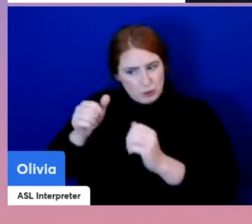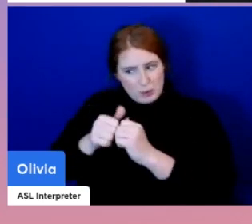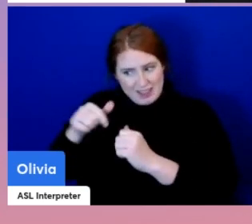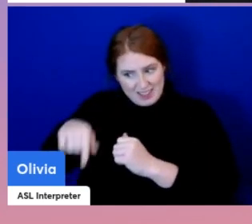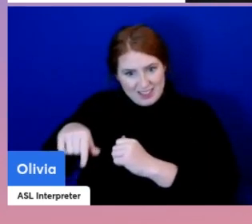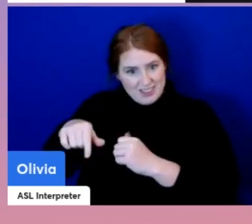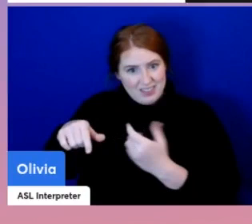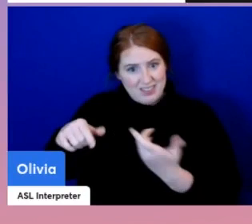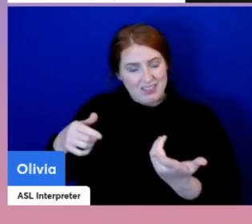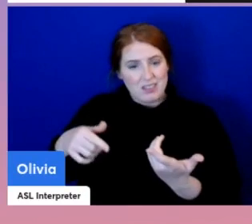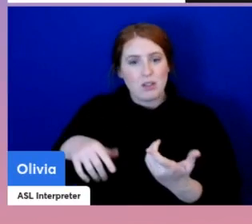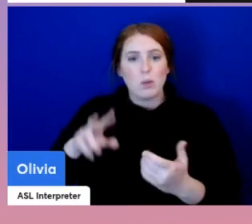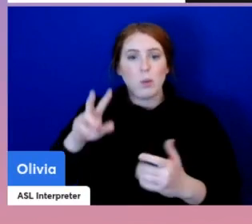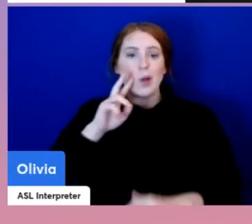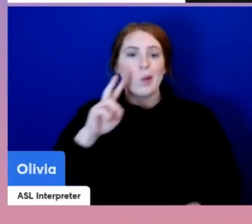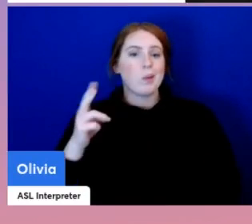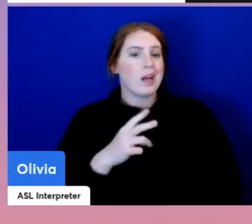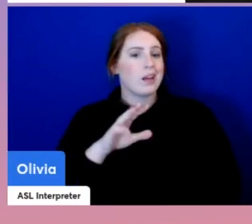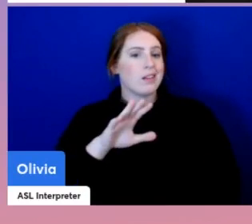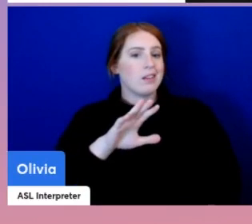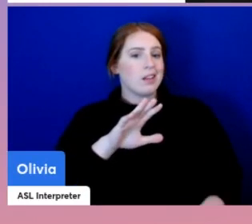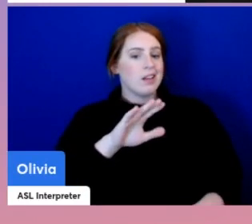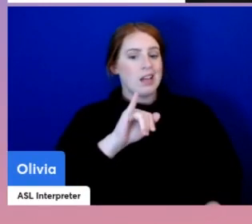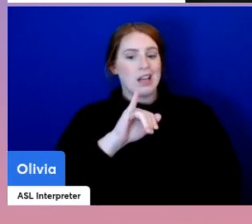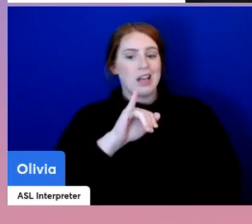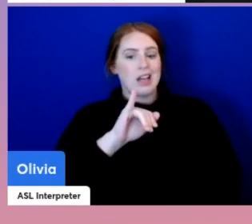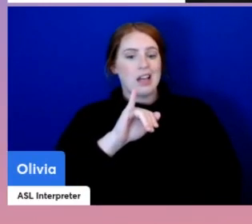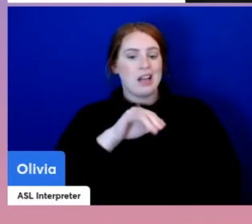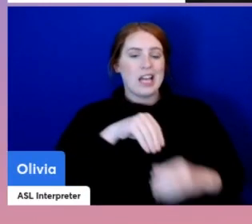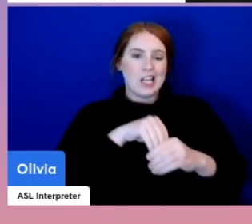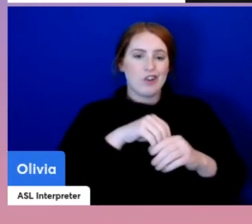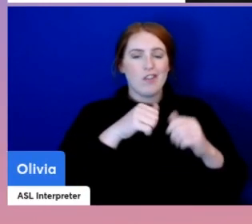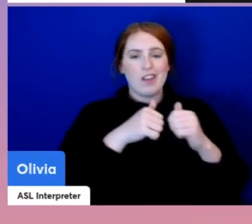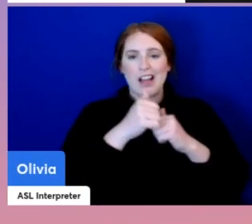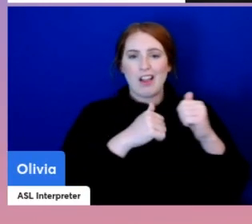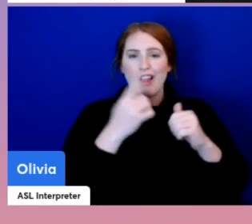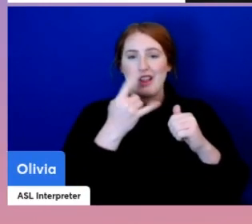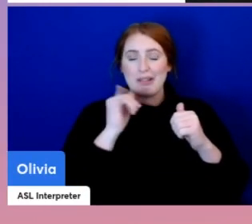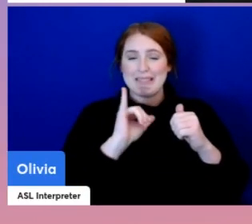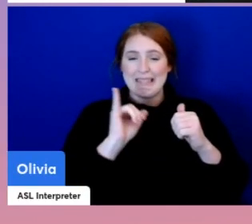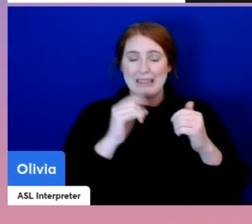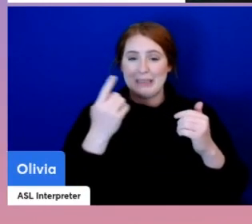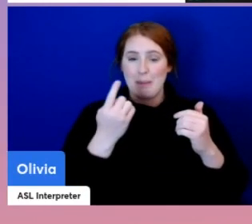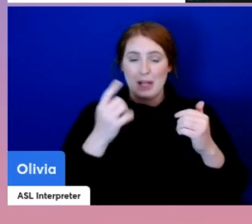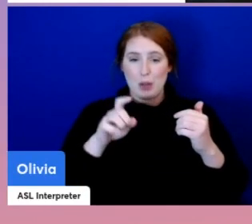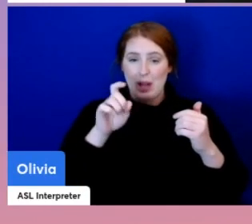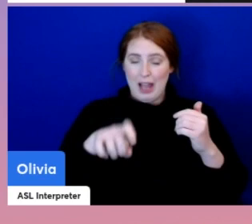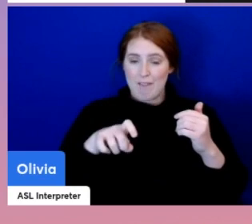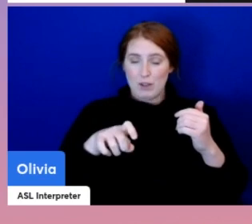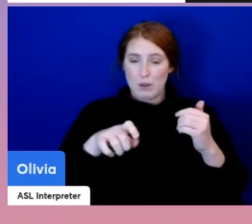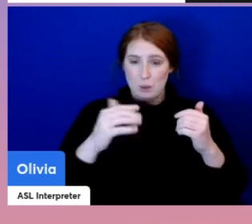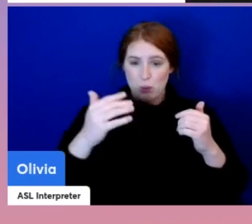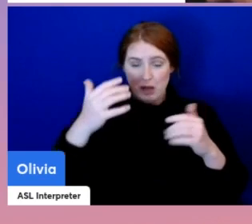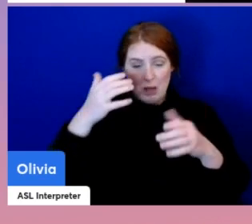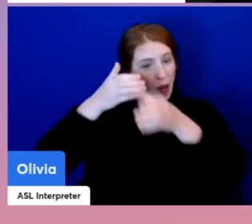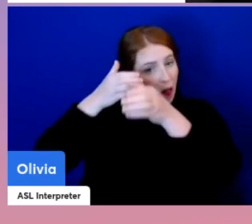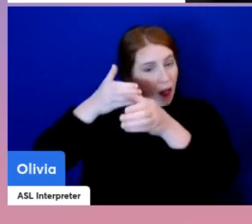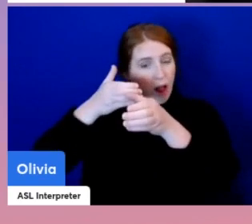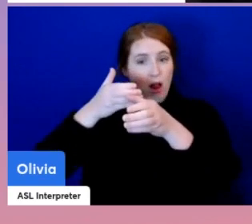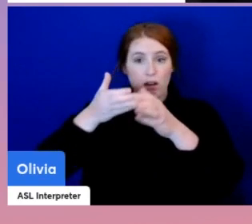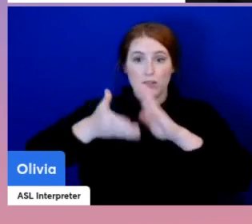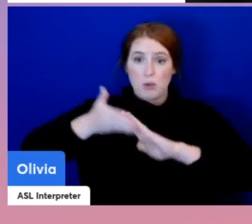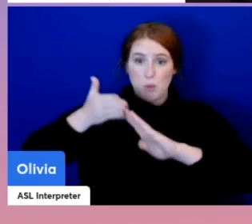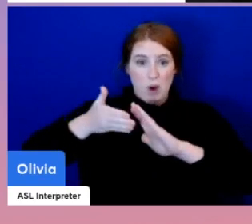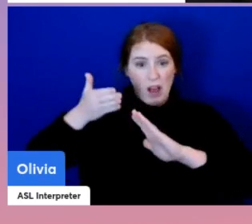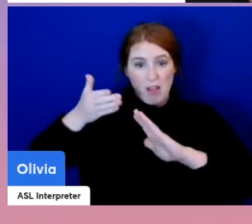Looking back at the interface, it looks like something you need to log 5,000 simulator hours in to be licensed to operate it, right? So going back